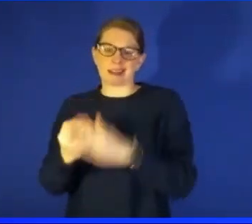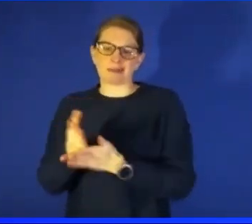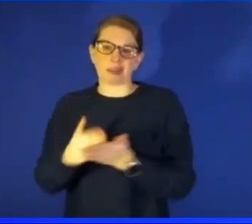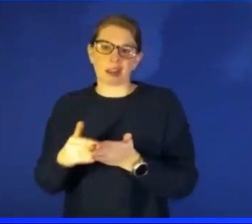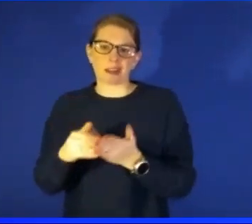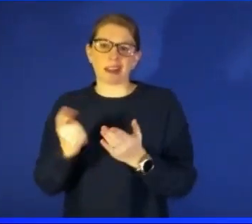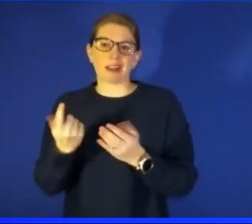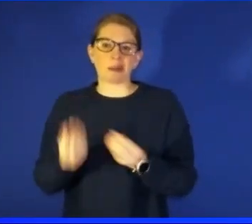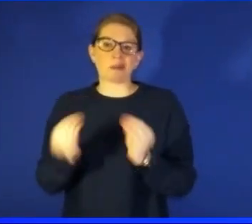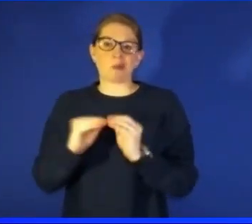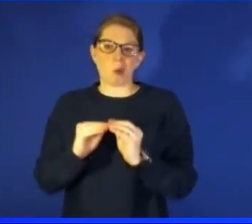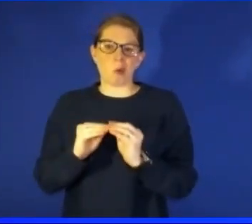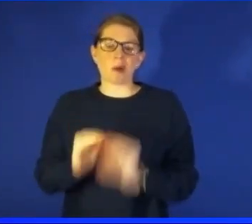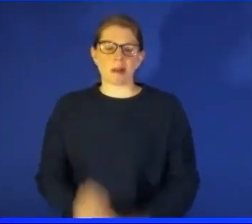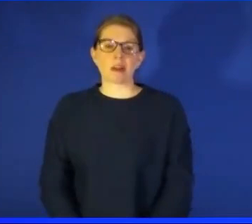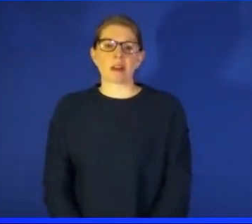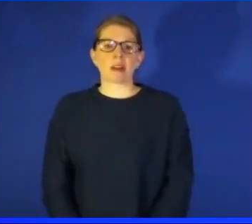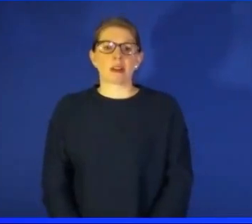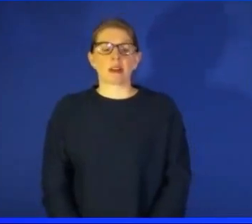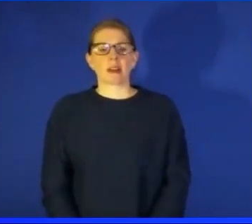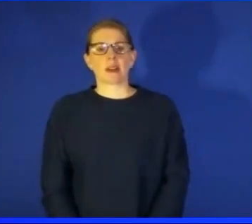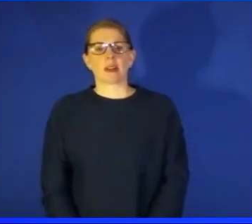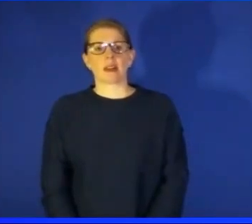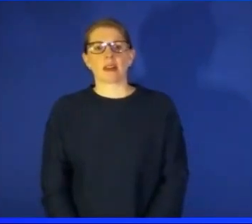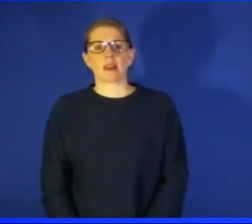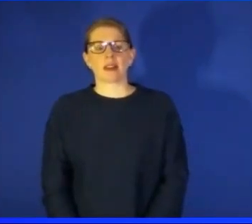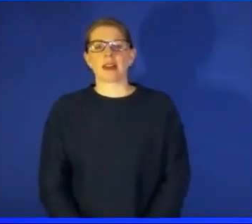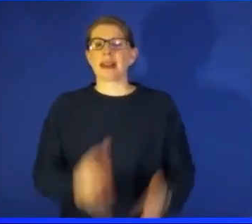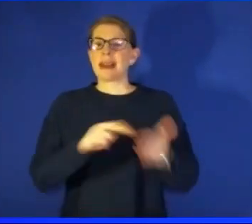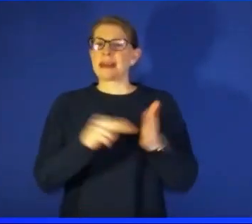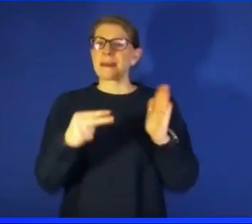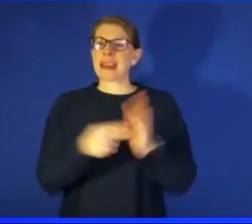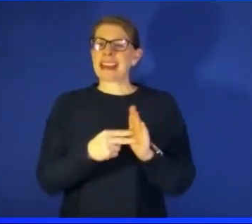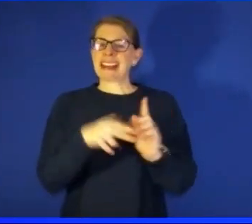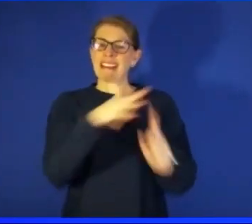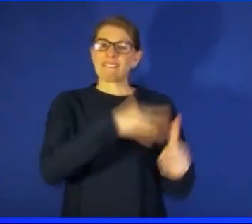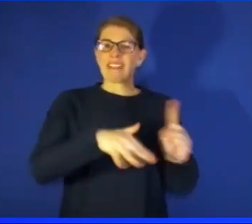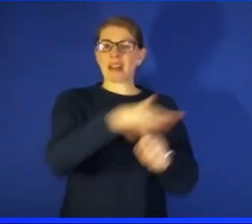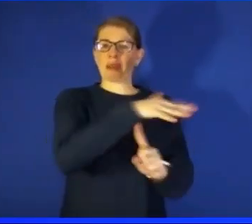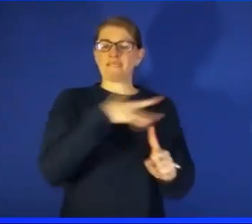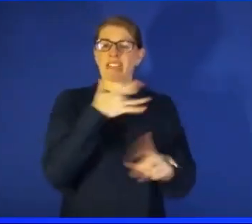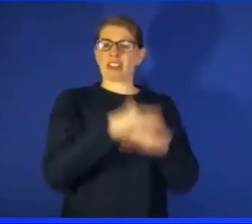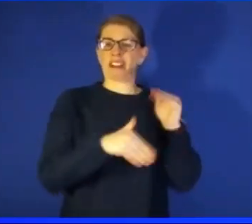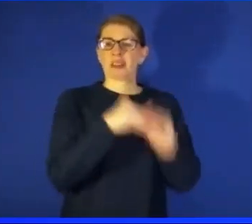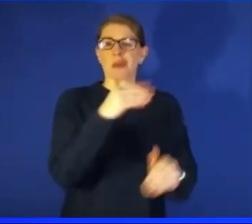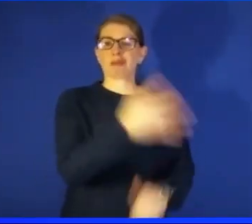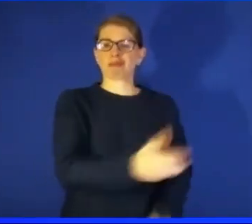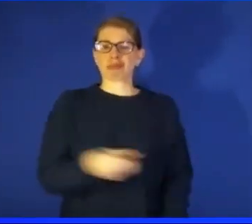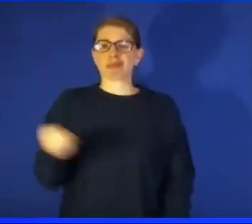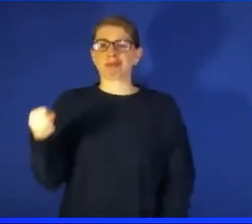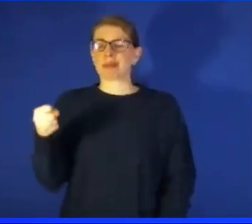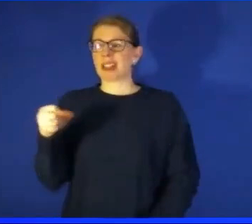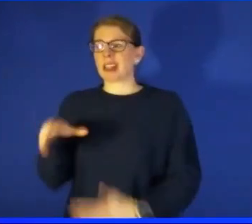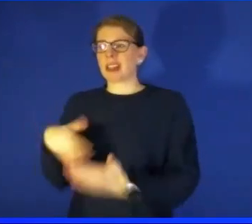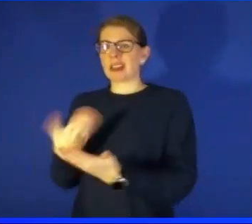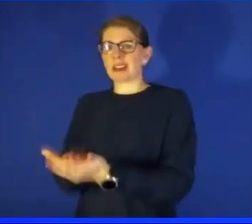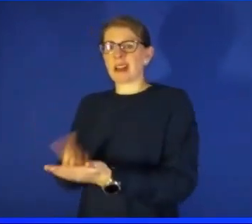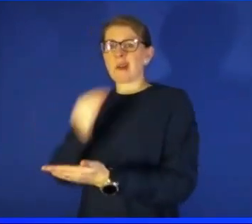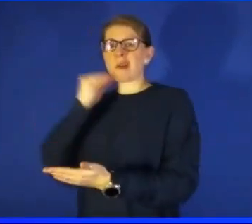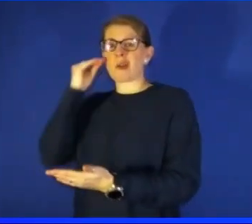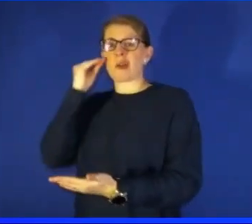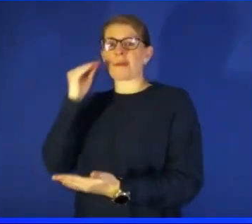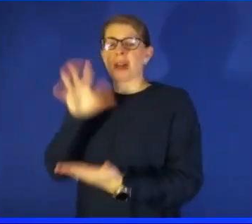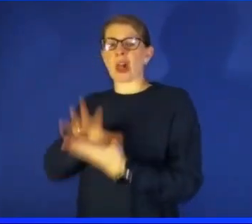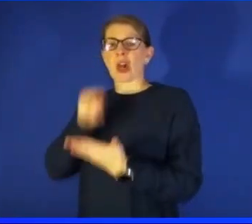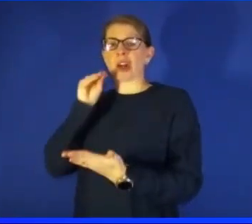We're seeing, we're taking them out of their environment that they feel comfortable in, and they're going home, learning online,